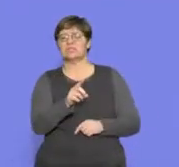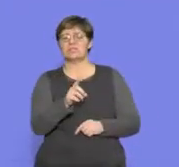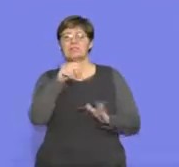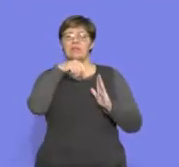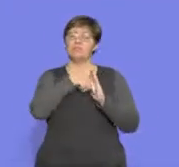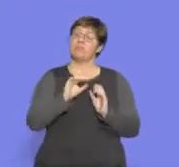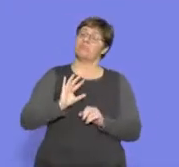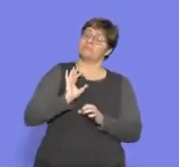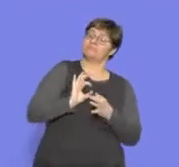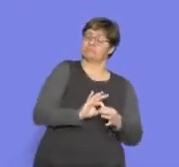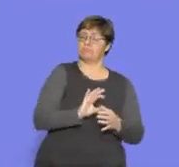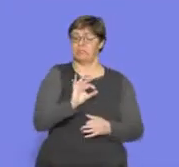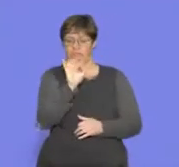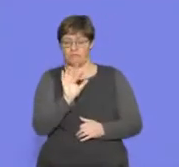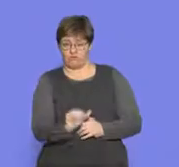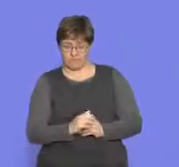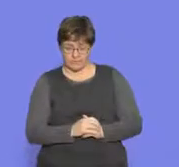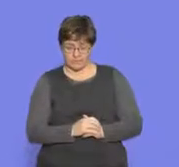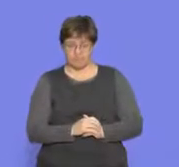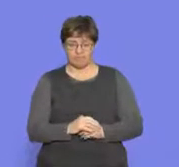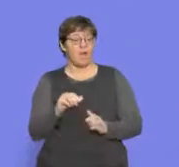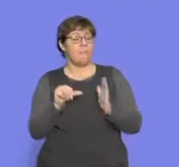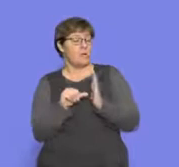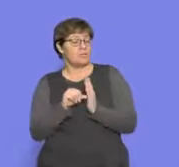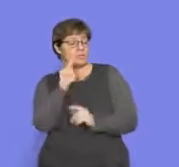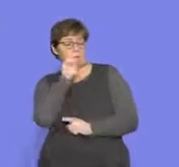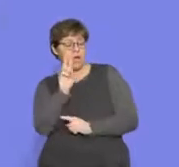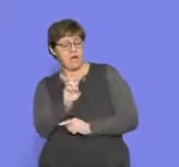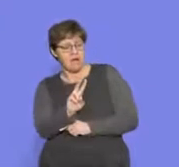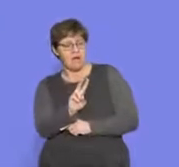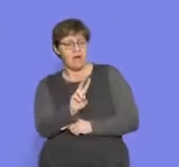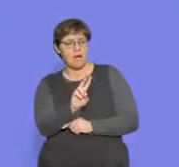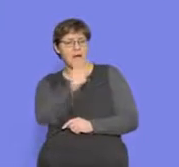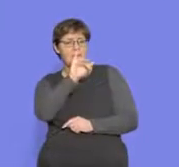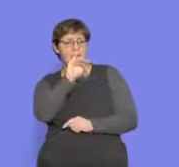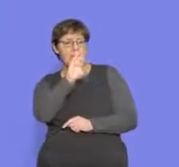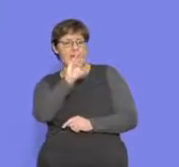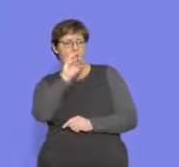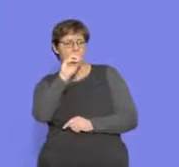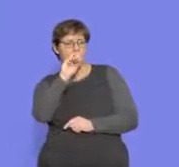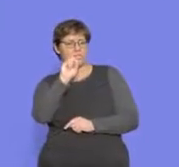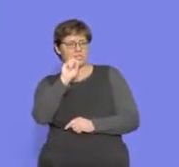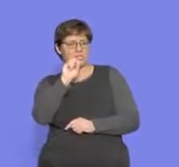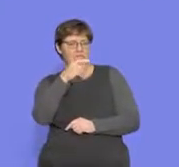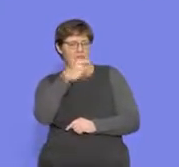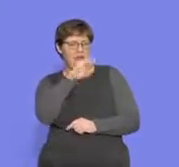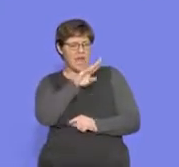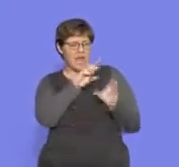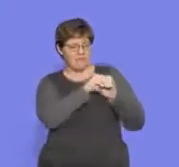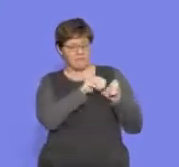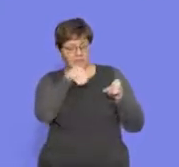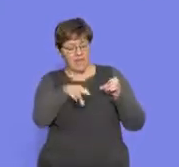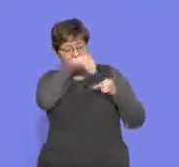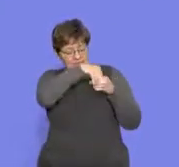biomes in the context of South Africa. It's important that we recognize that as we start breaking up biospheres, we know that a